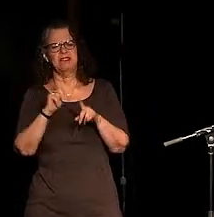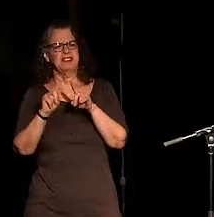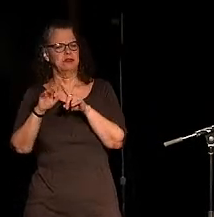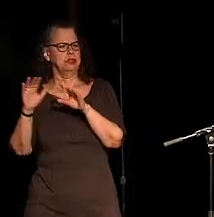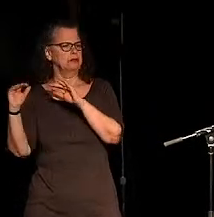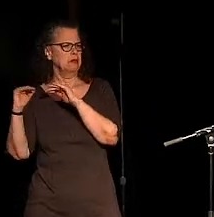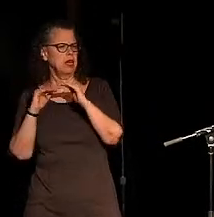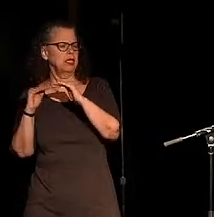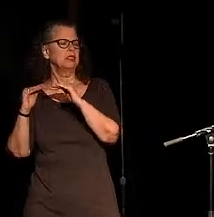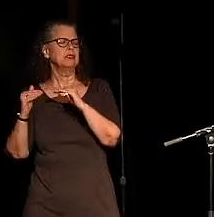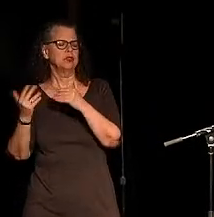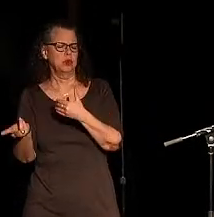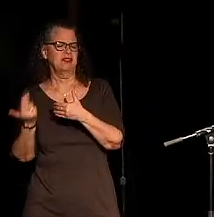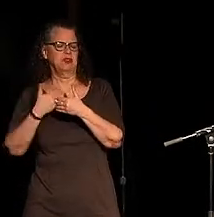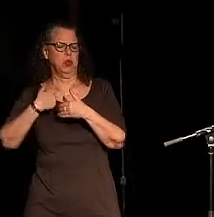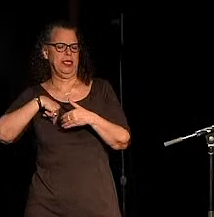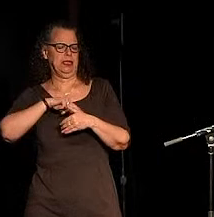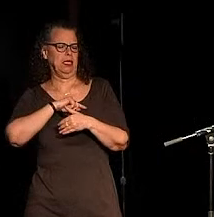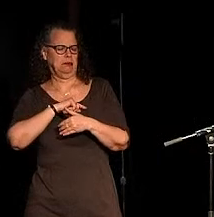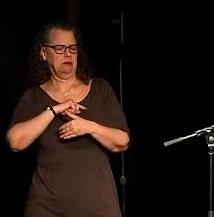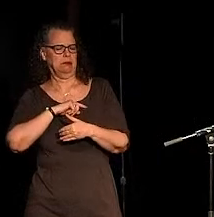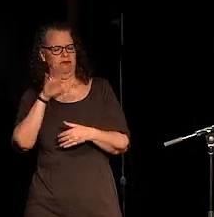who have joined us. And as the other